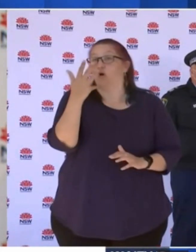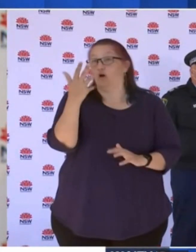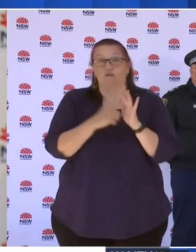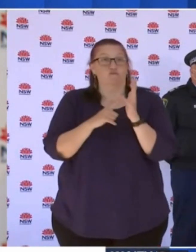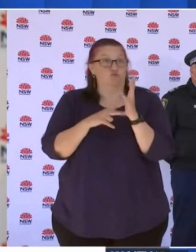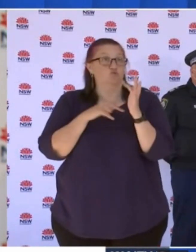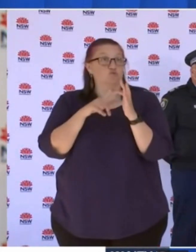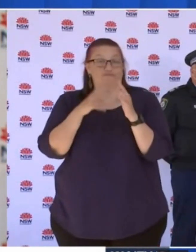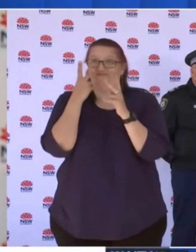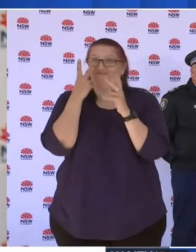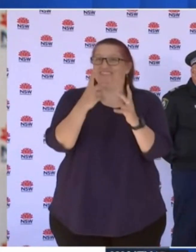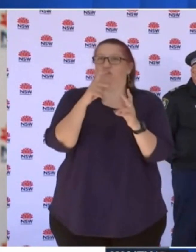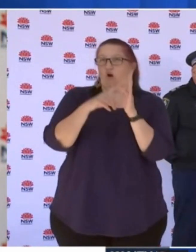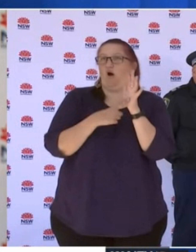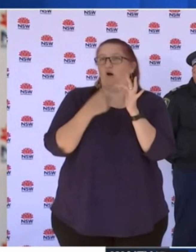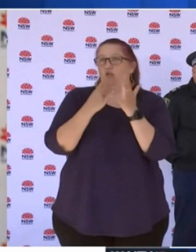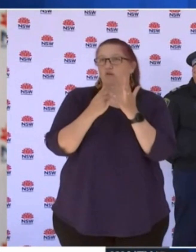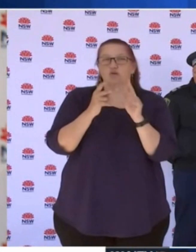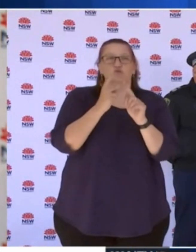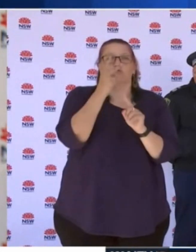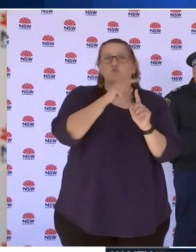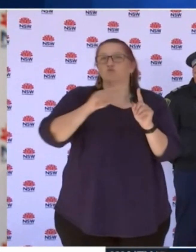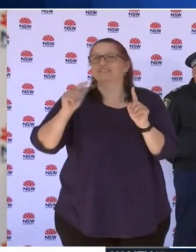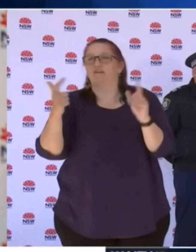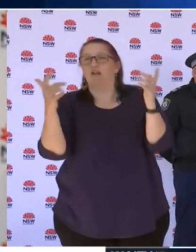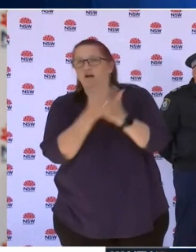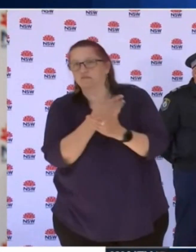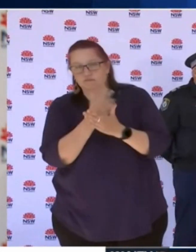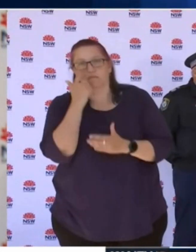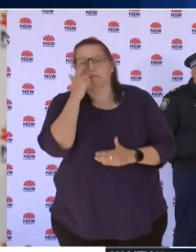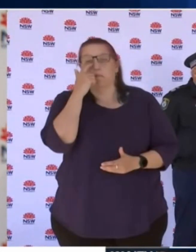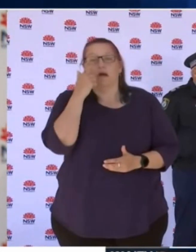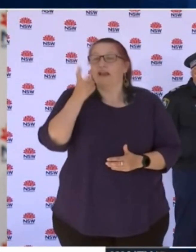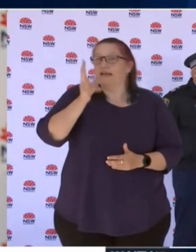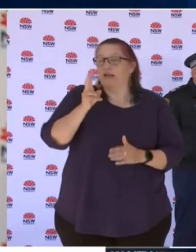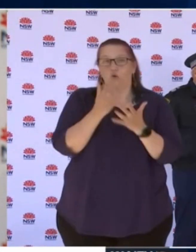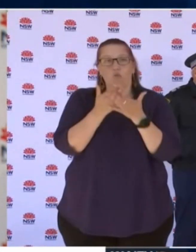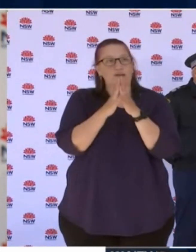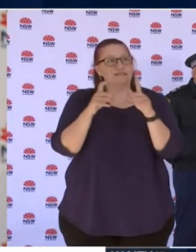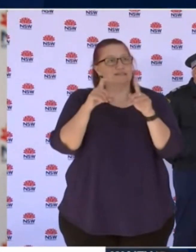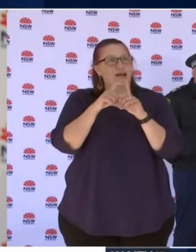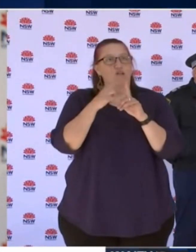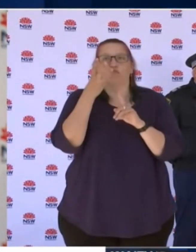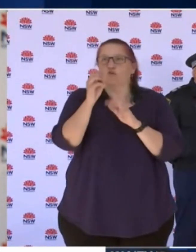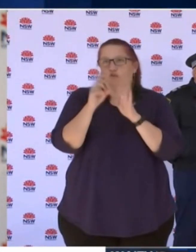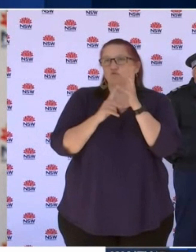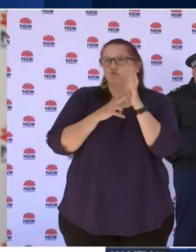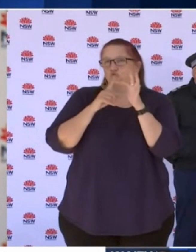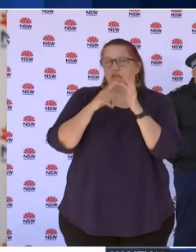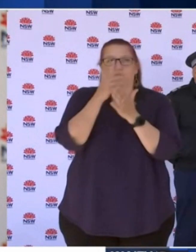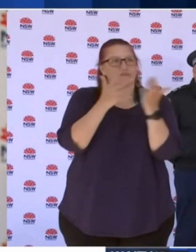that vicinity between 2 and 7 p.m, and again on Wednesday the 30th June from 5:30 to 6:30